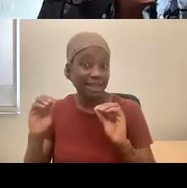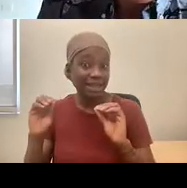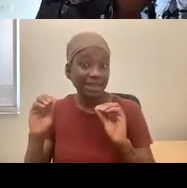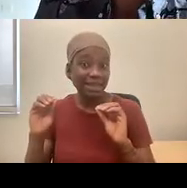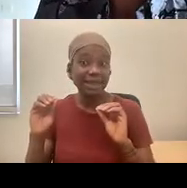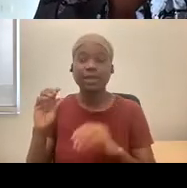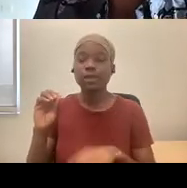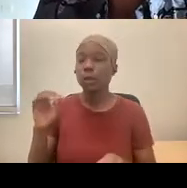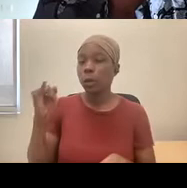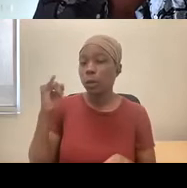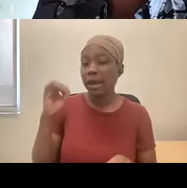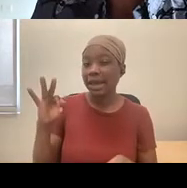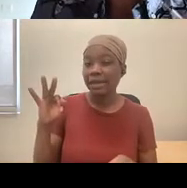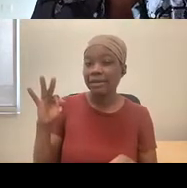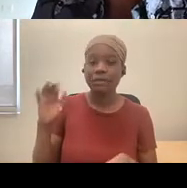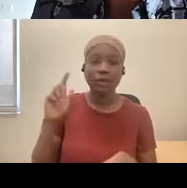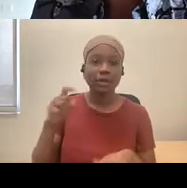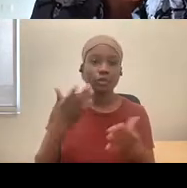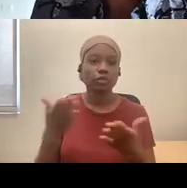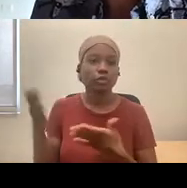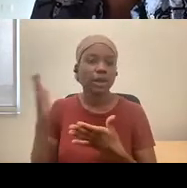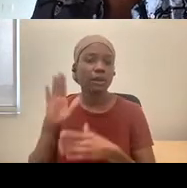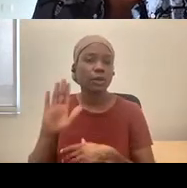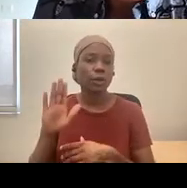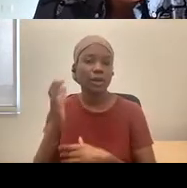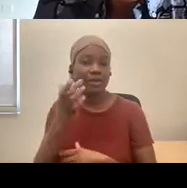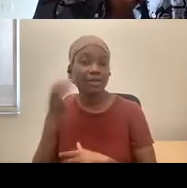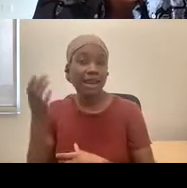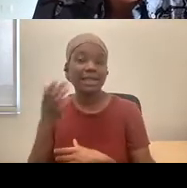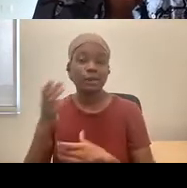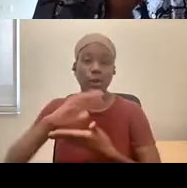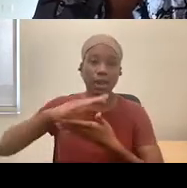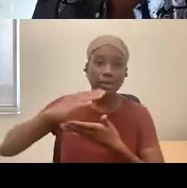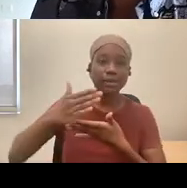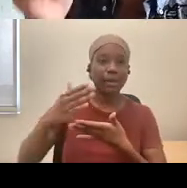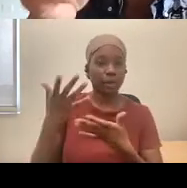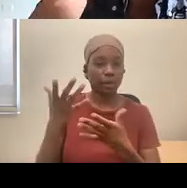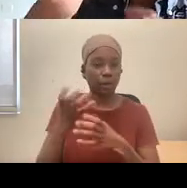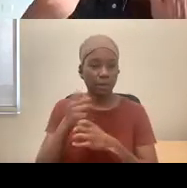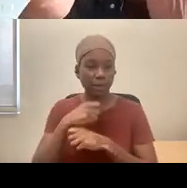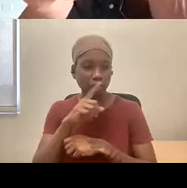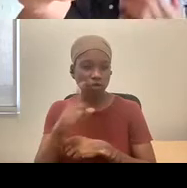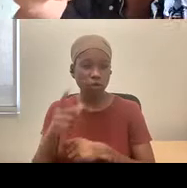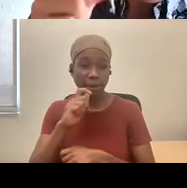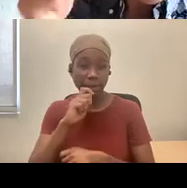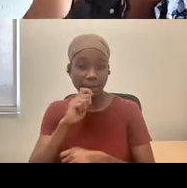you have to take a device somewhere with you, but you want to try to make sure that its microphone isn't listening, you can try this.